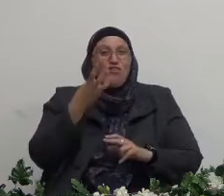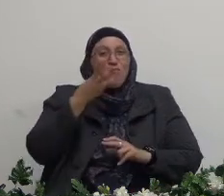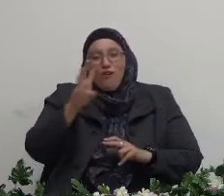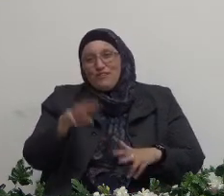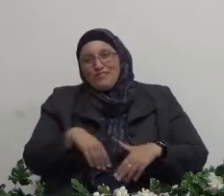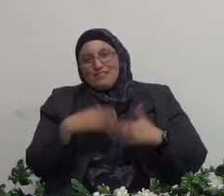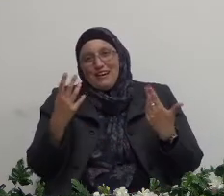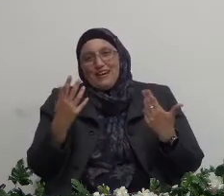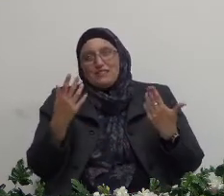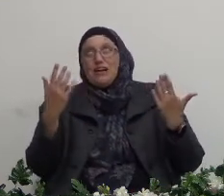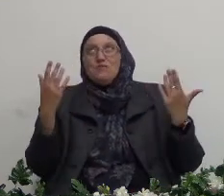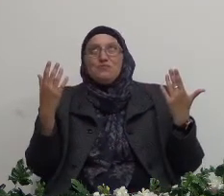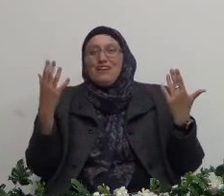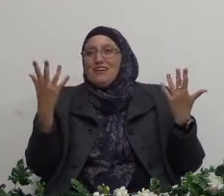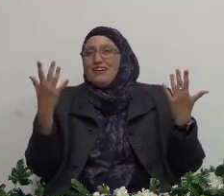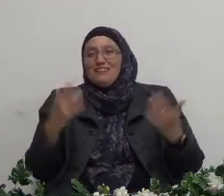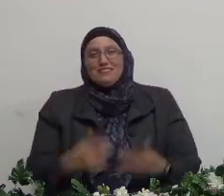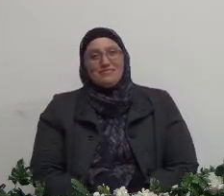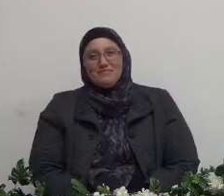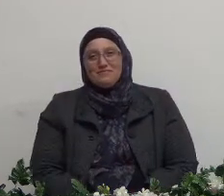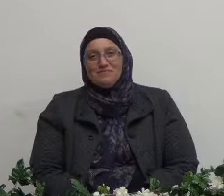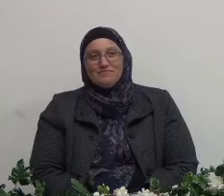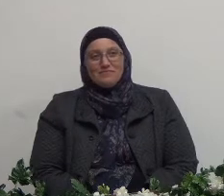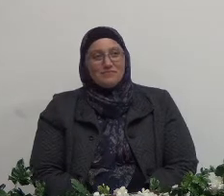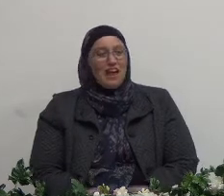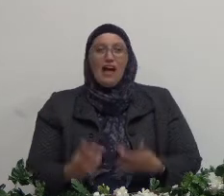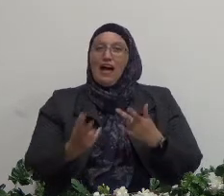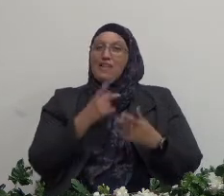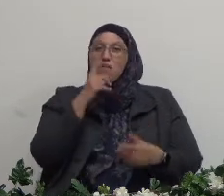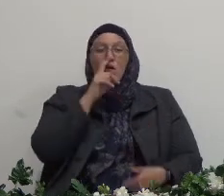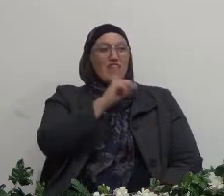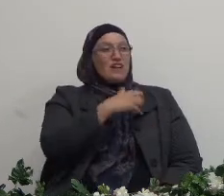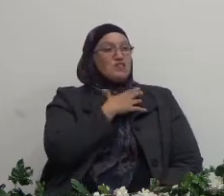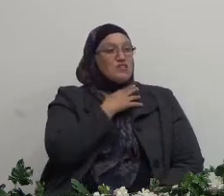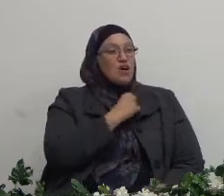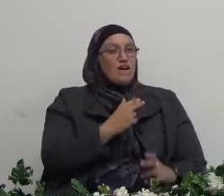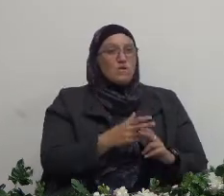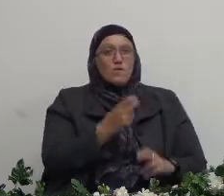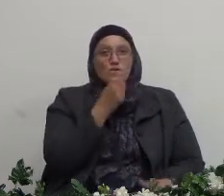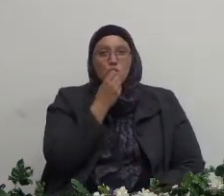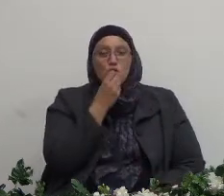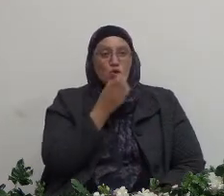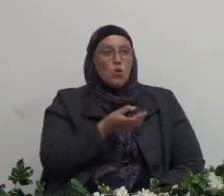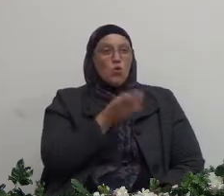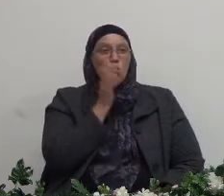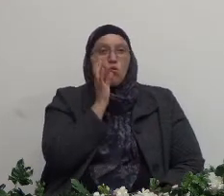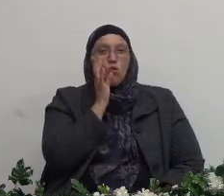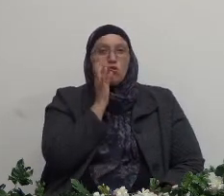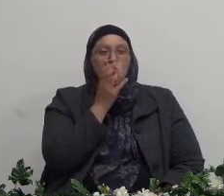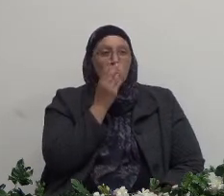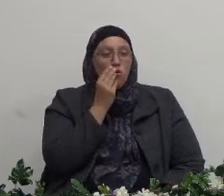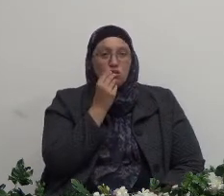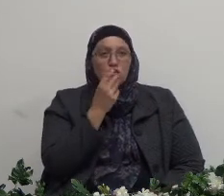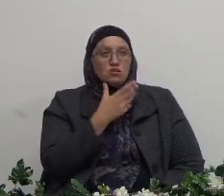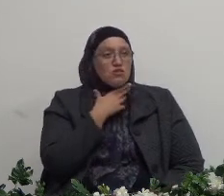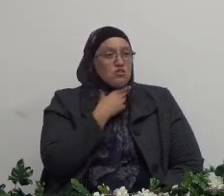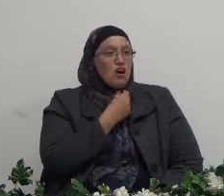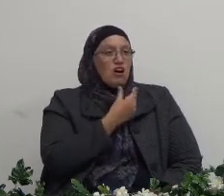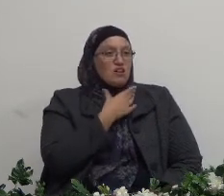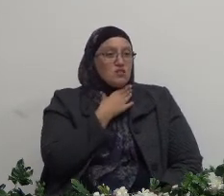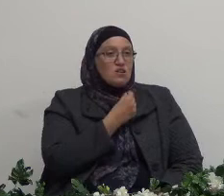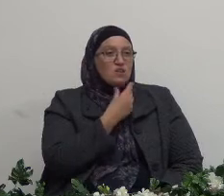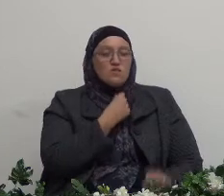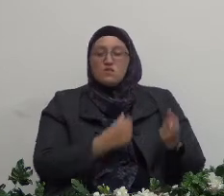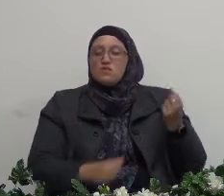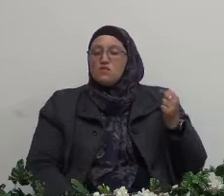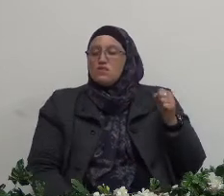This is one example. Other people, their desire for food, for water, other people, other things that are prevented, that